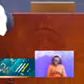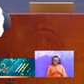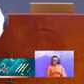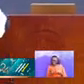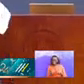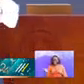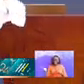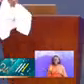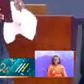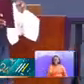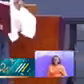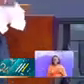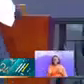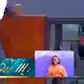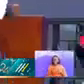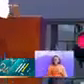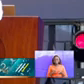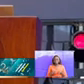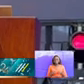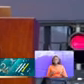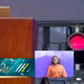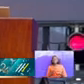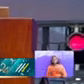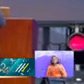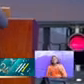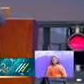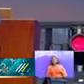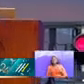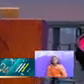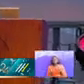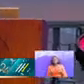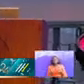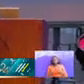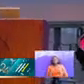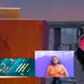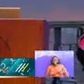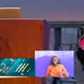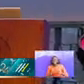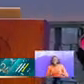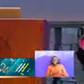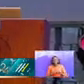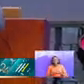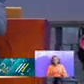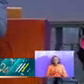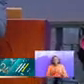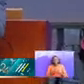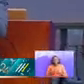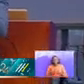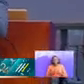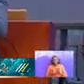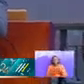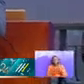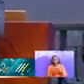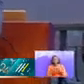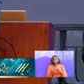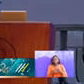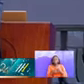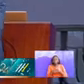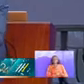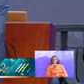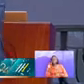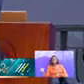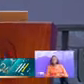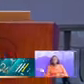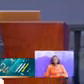never seen because a man is not in Revelation you you have the appetite of Revelation a man is coming from the real of